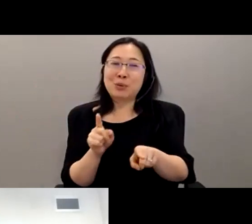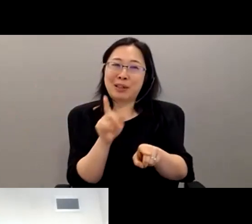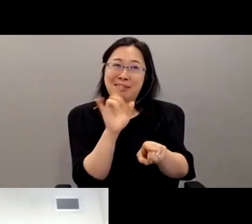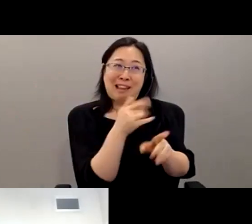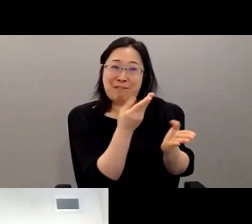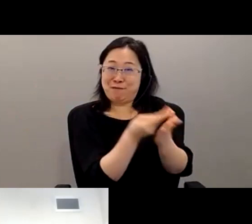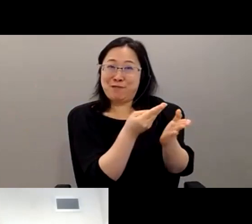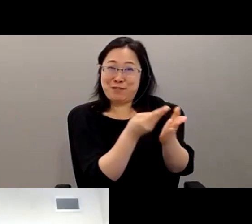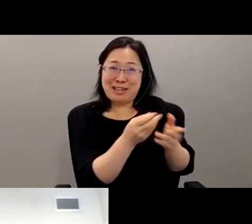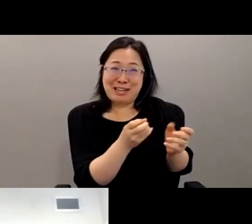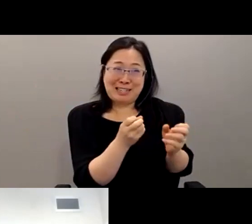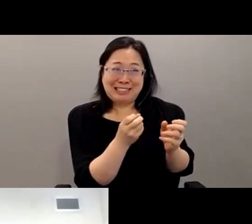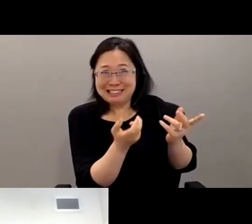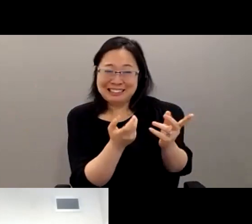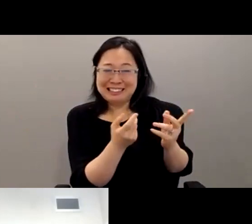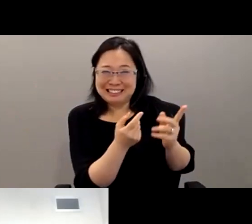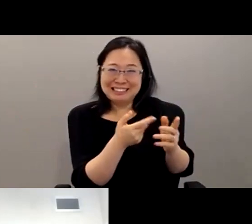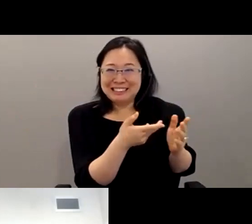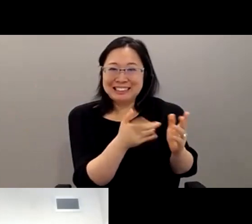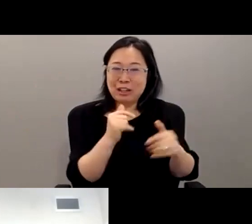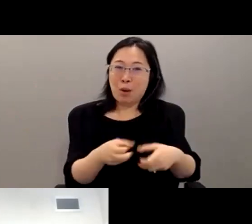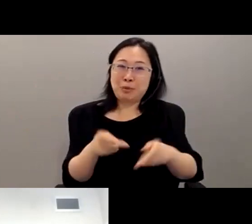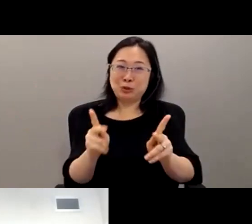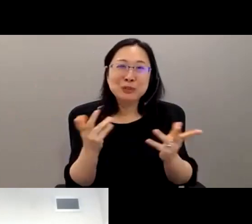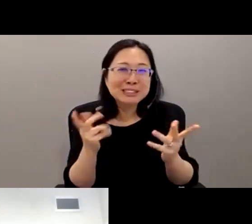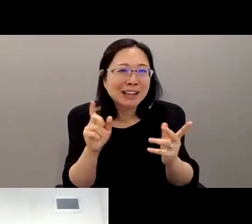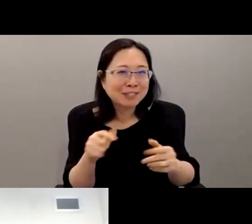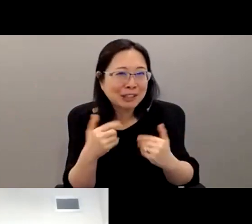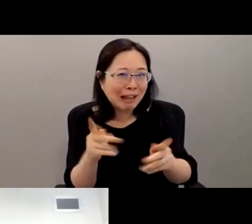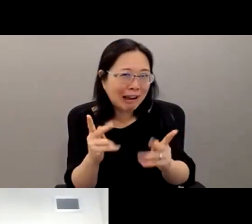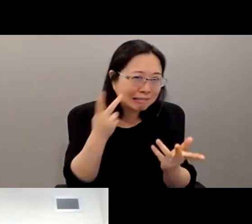we do. And so that's one of the reasons why we do so many different things,